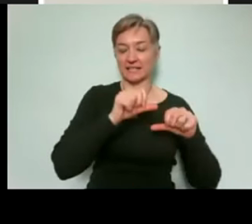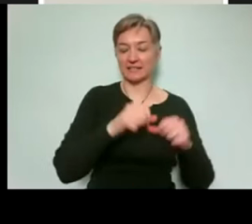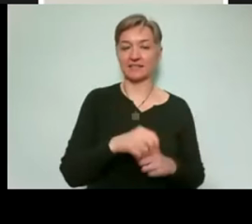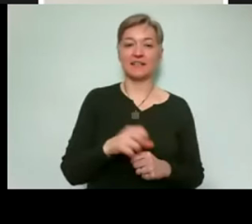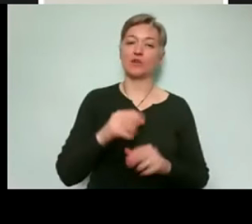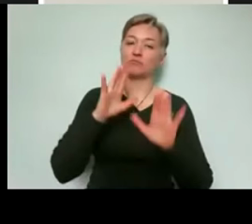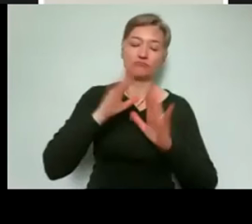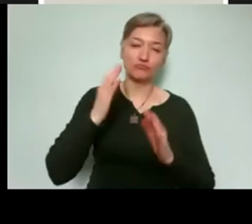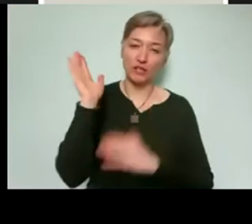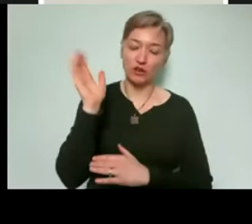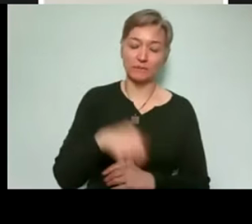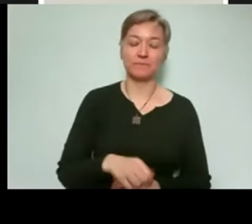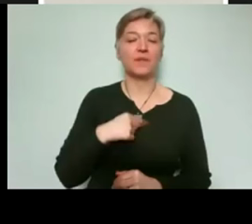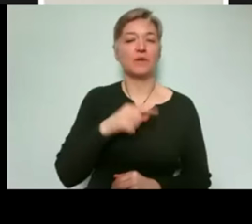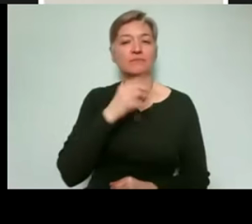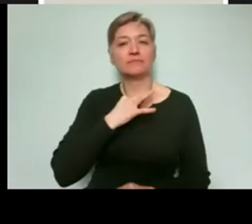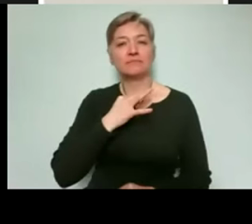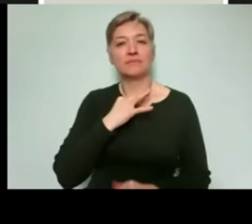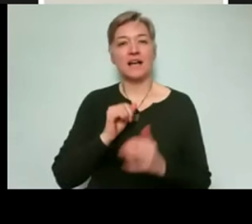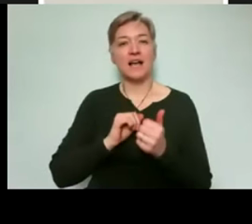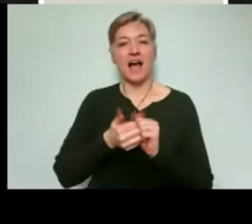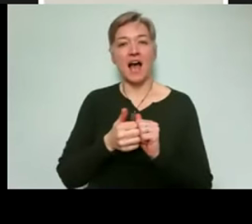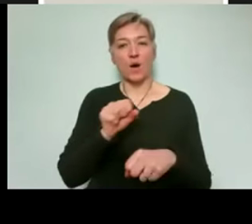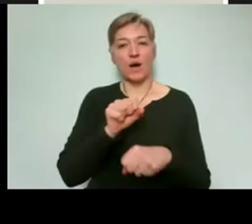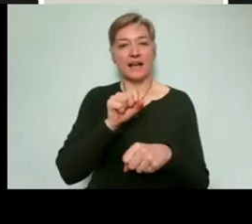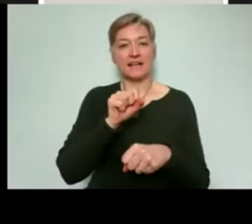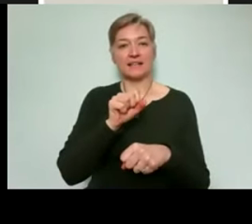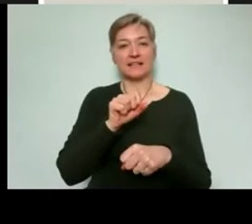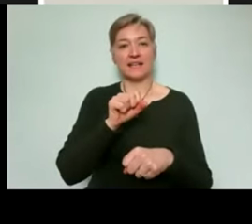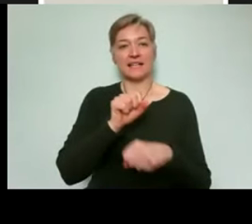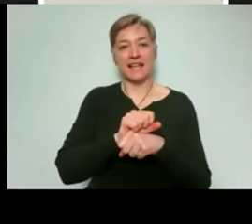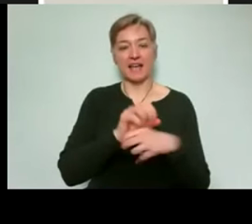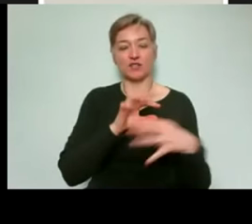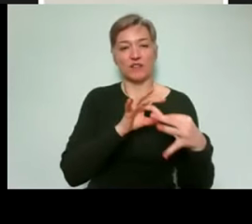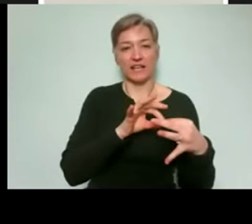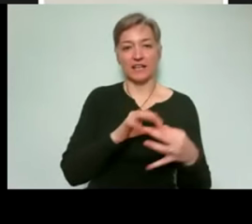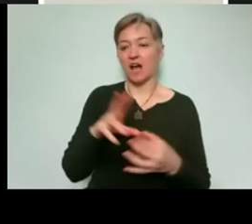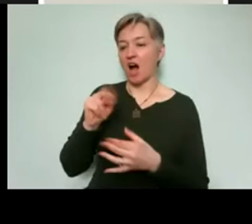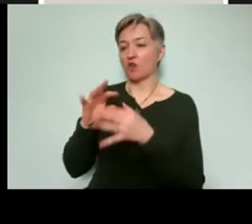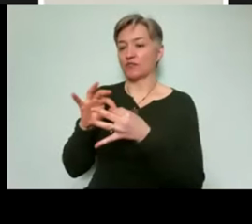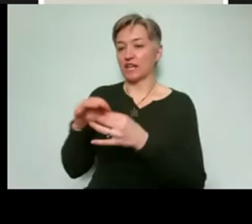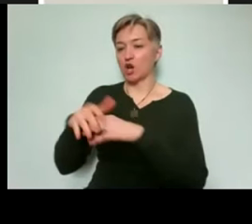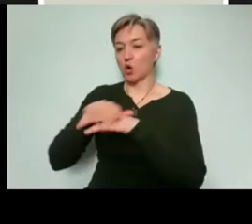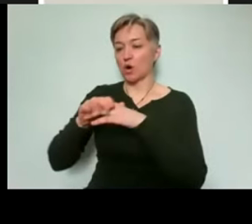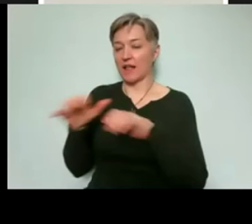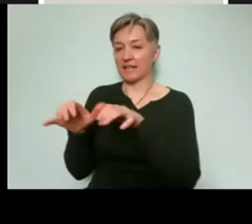as to how the changes in task-related versus unrelated cortical activity impact task